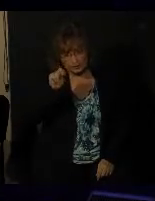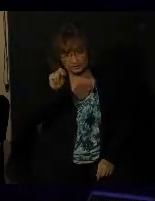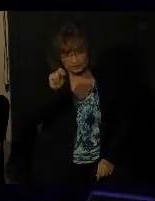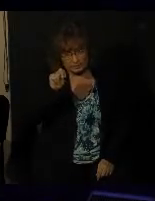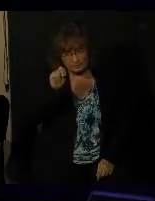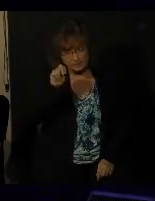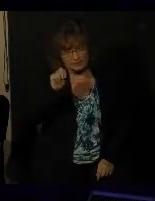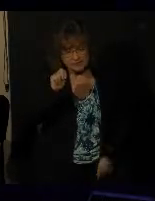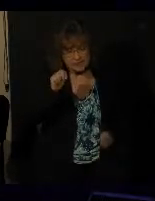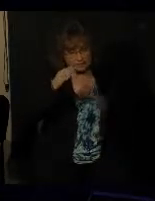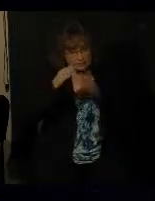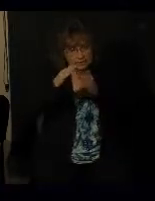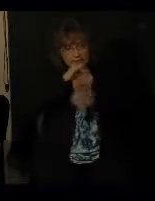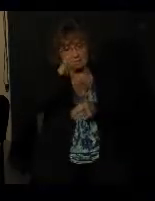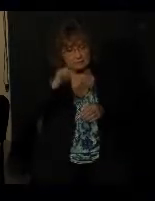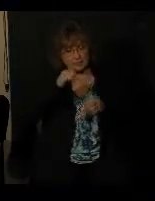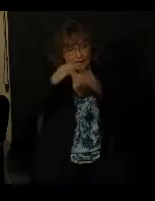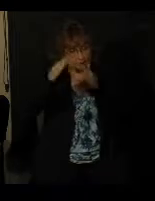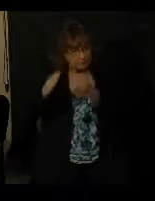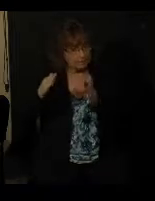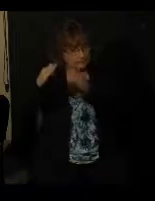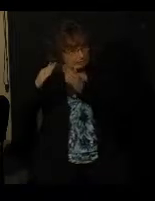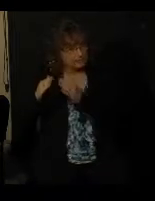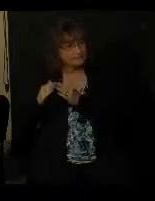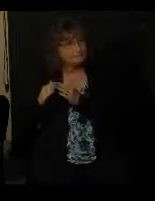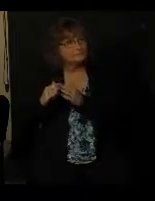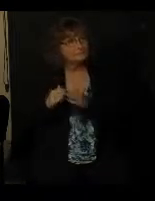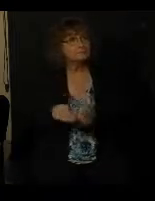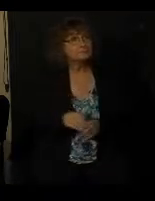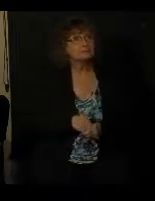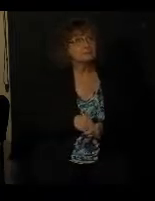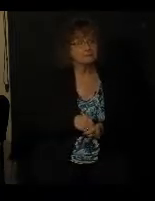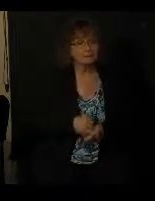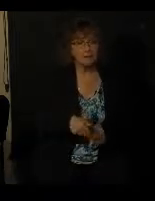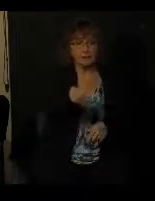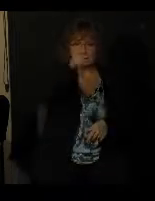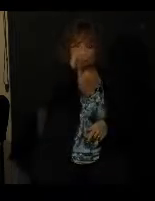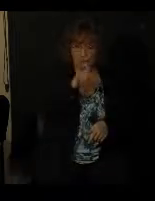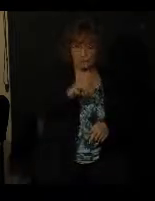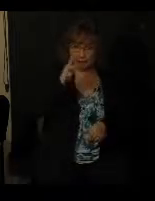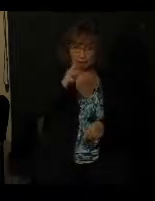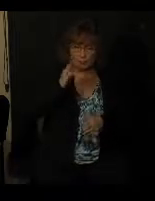something? We don't search for God. He comes for us.